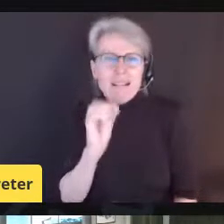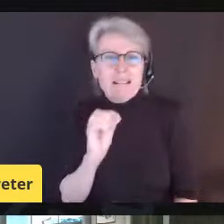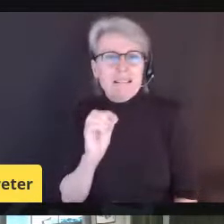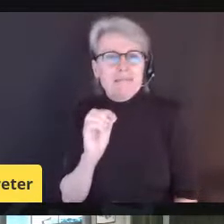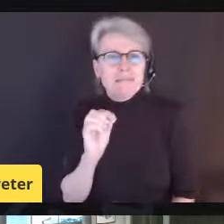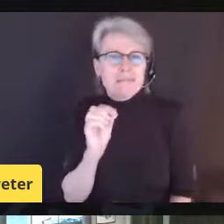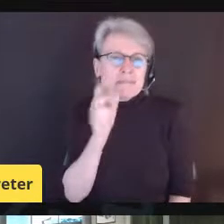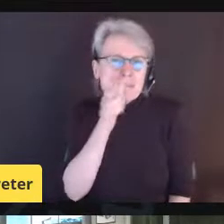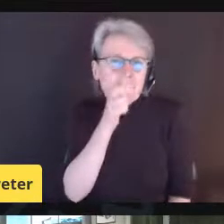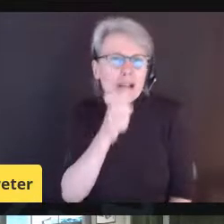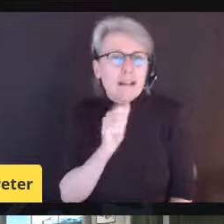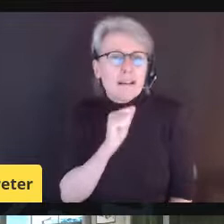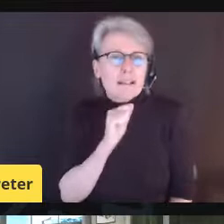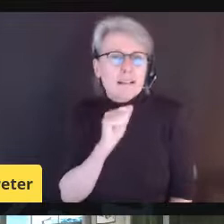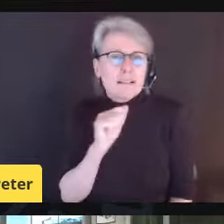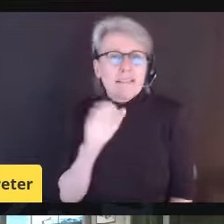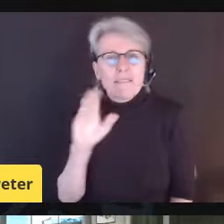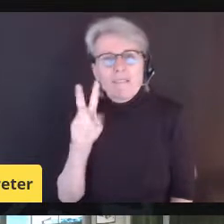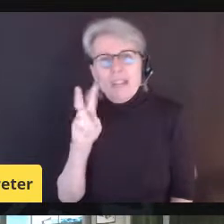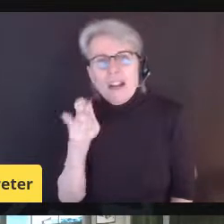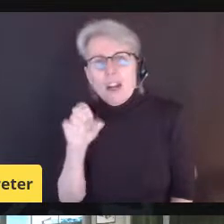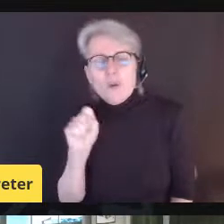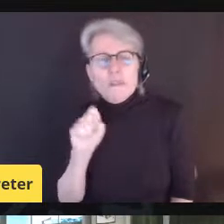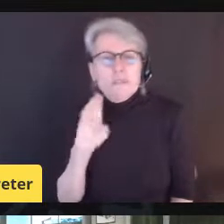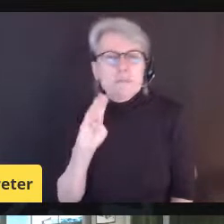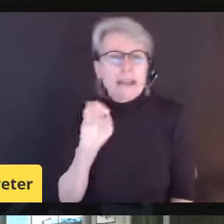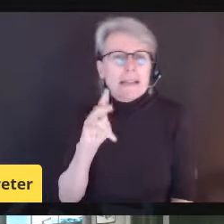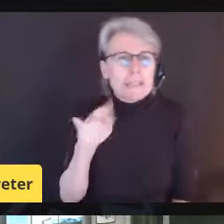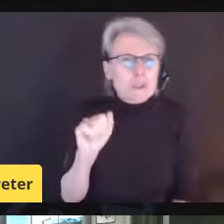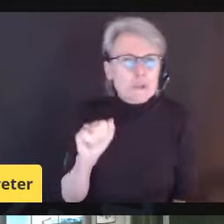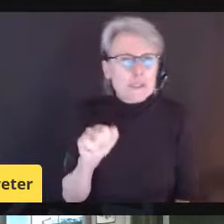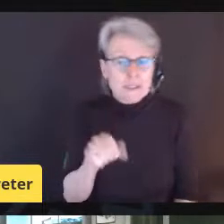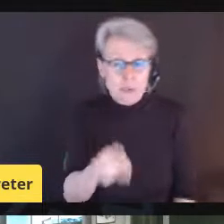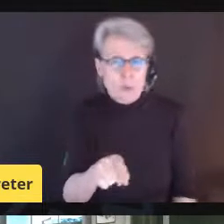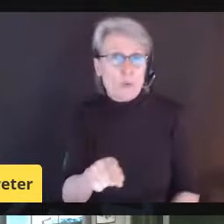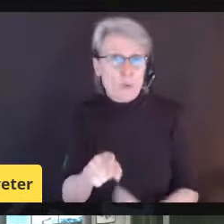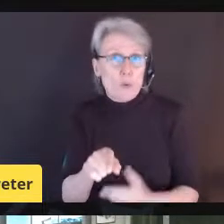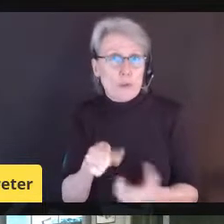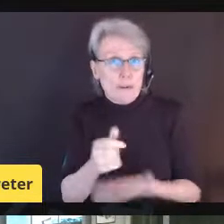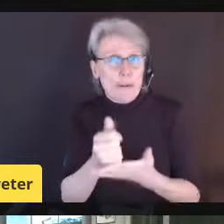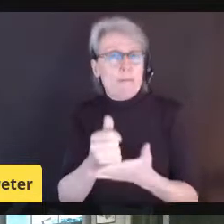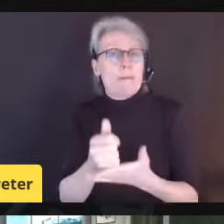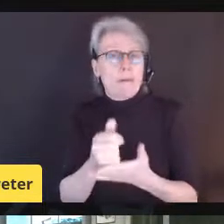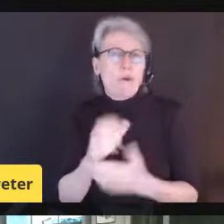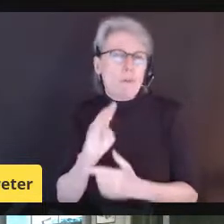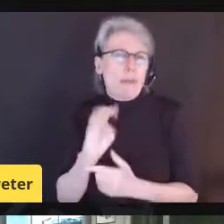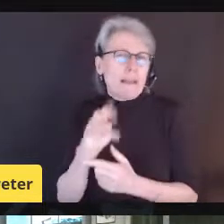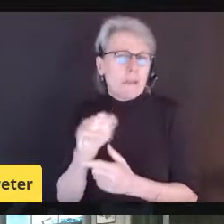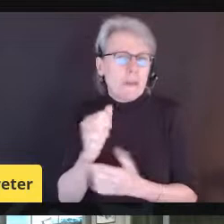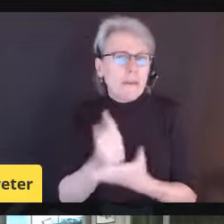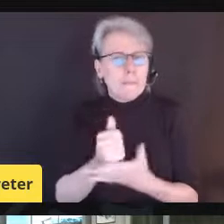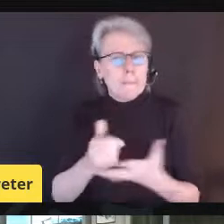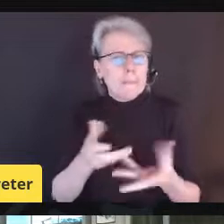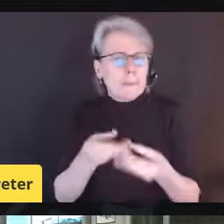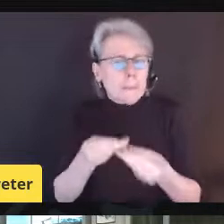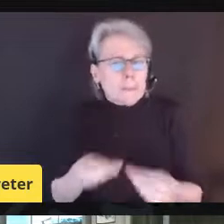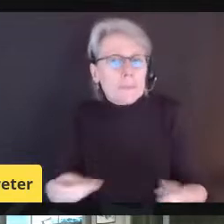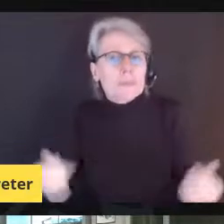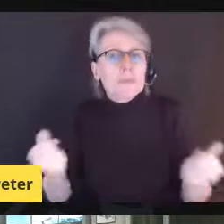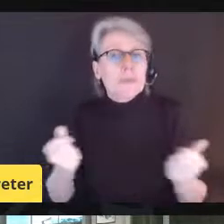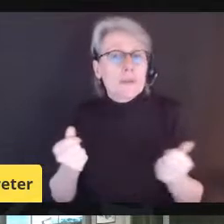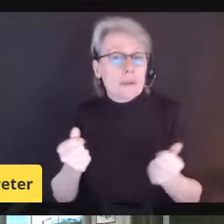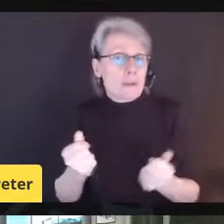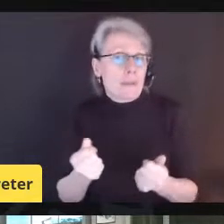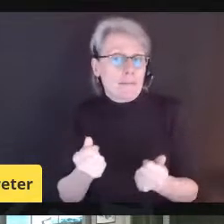and they're really actually essential to our well-being and our life. And one like